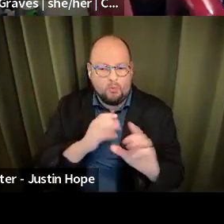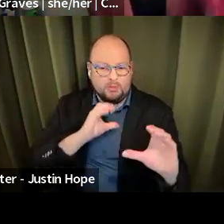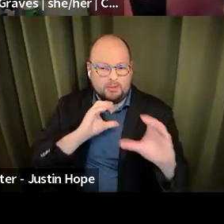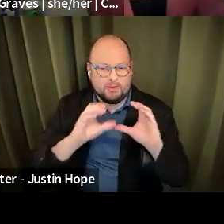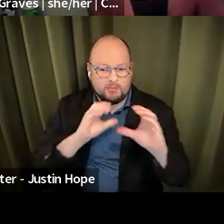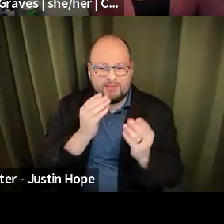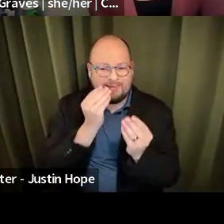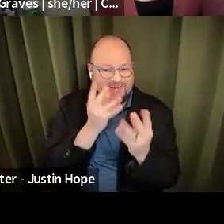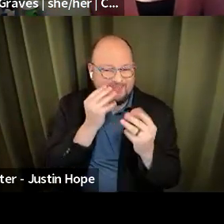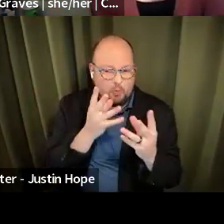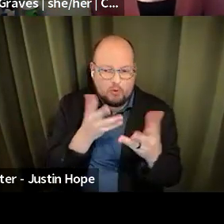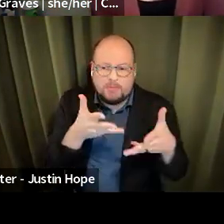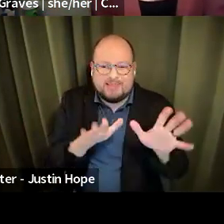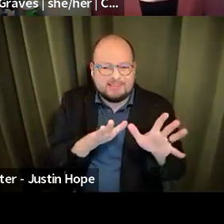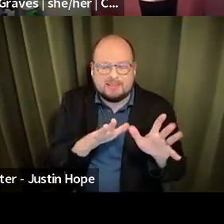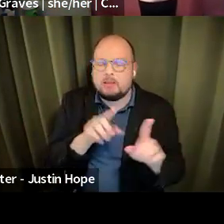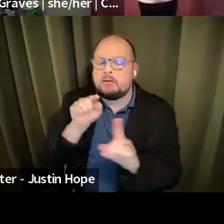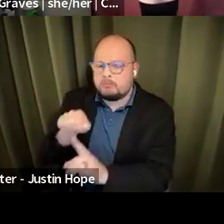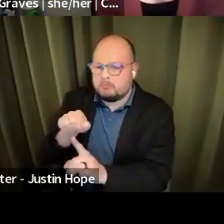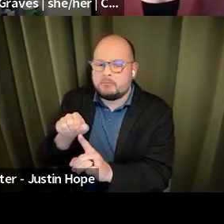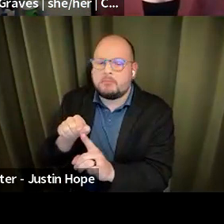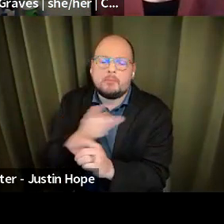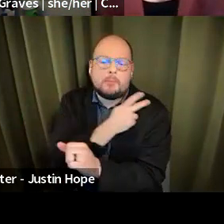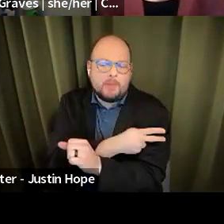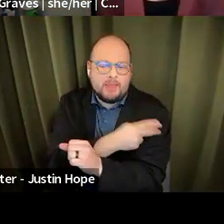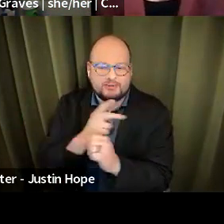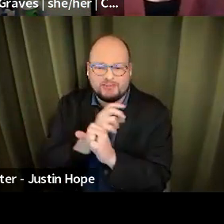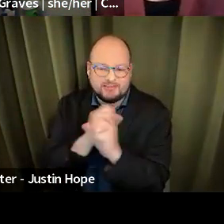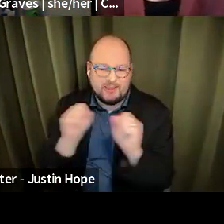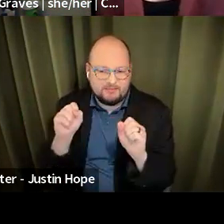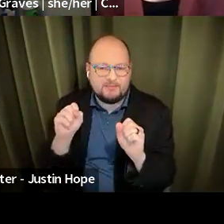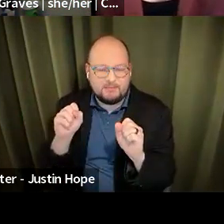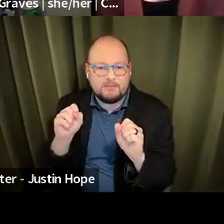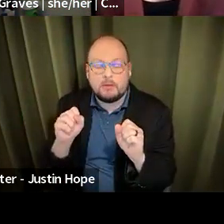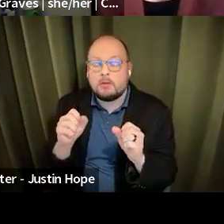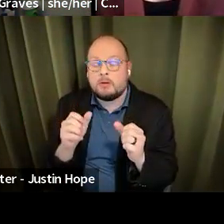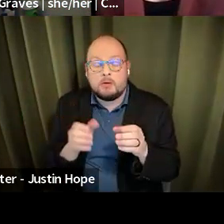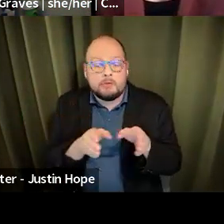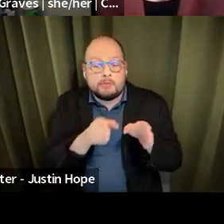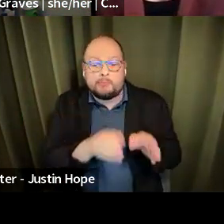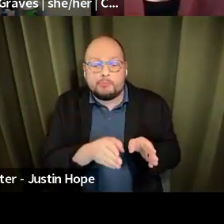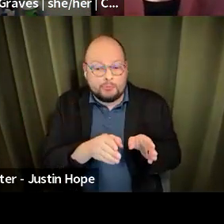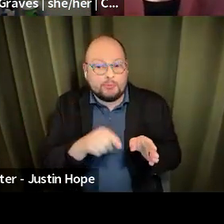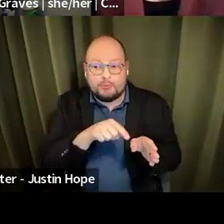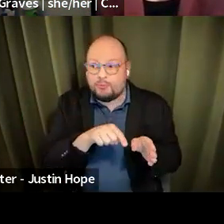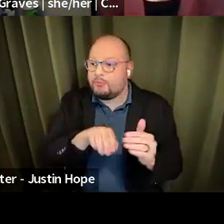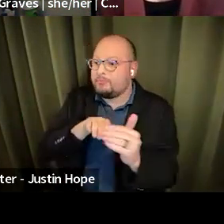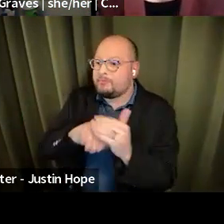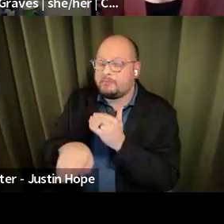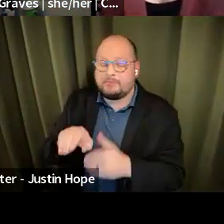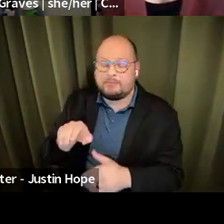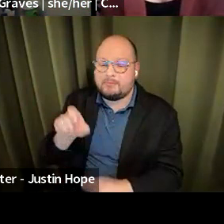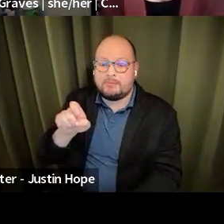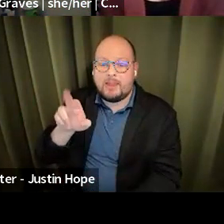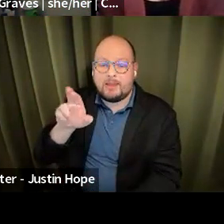piece, it is the patient safety. And we see this every day. Someone goes in for an x-ray and they're about to x-ray the wrong elbow